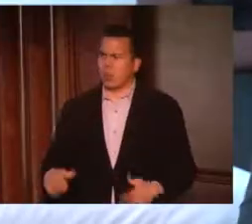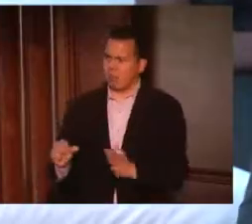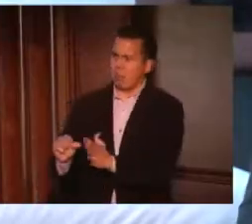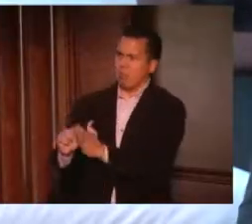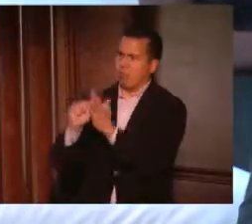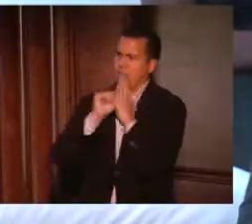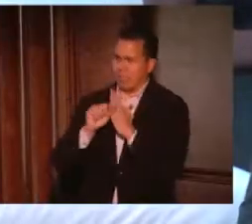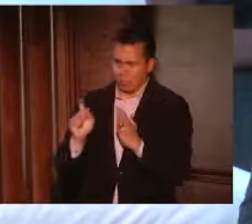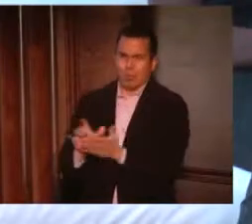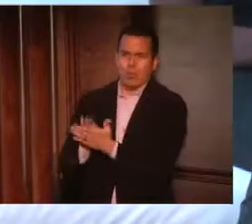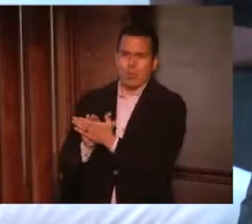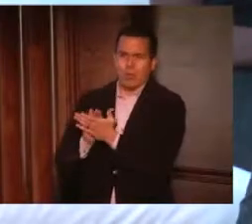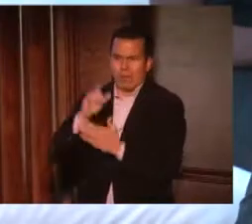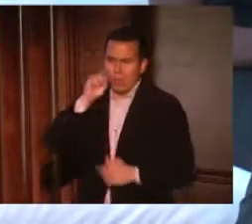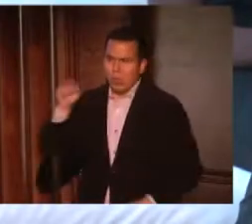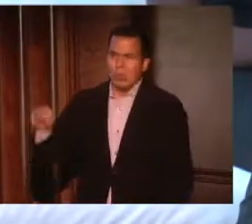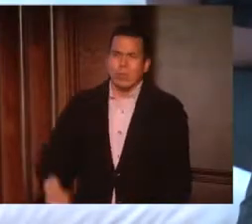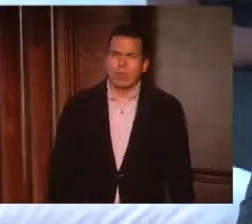round of applause.